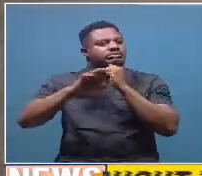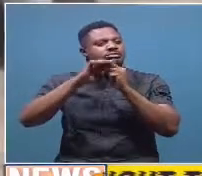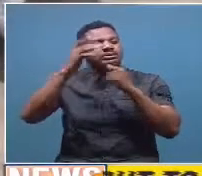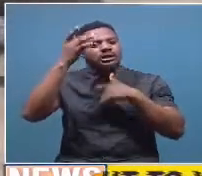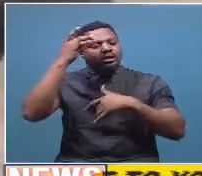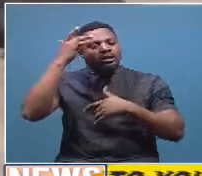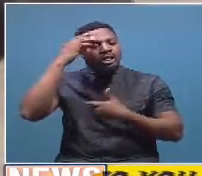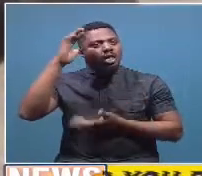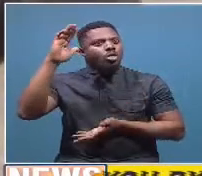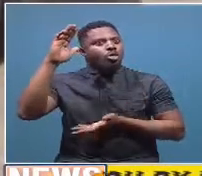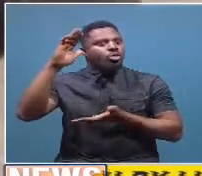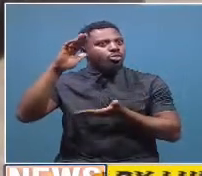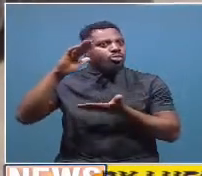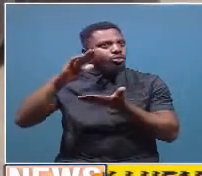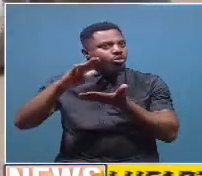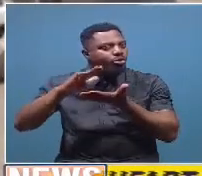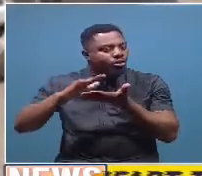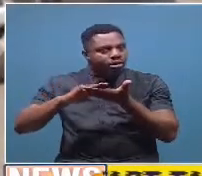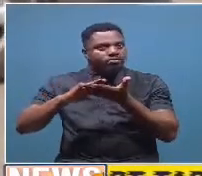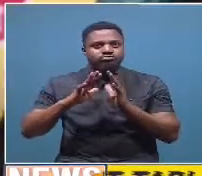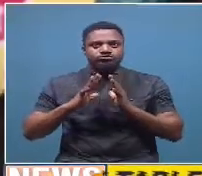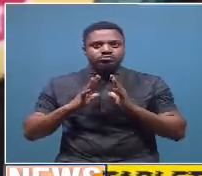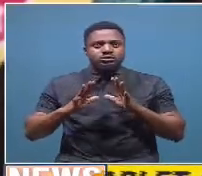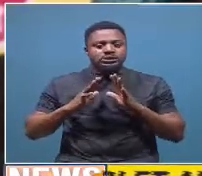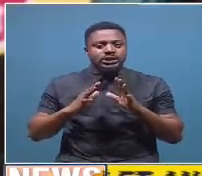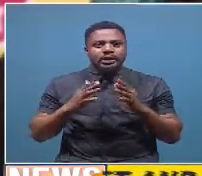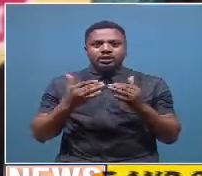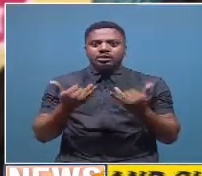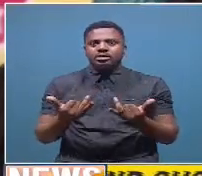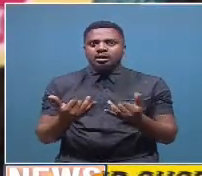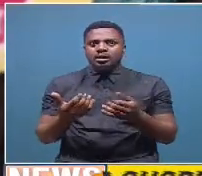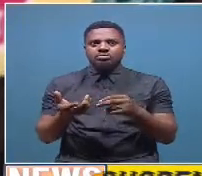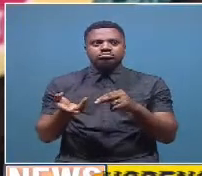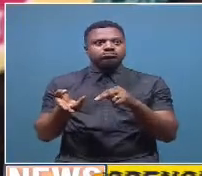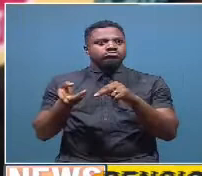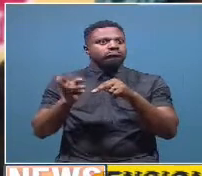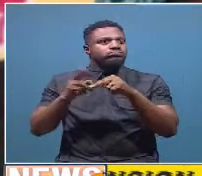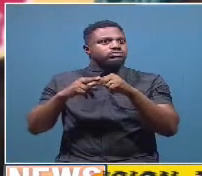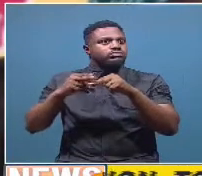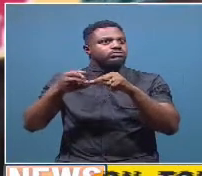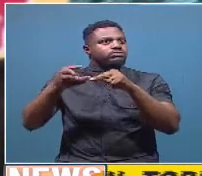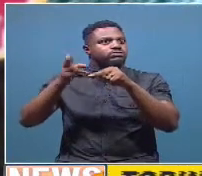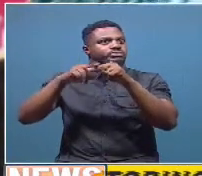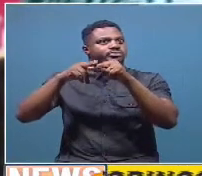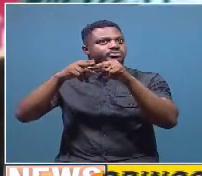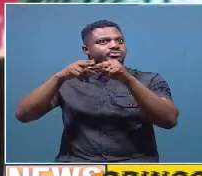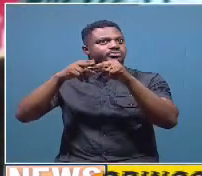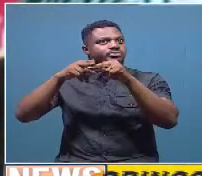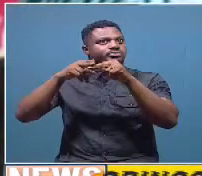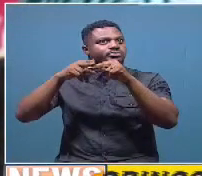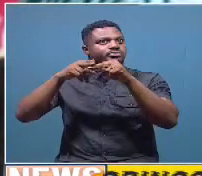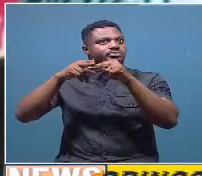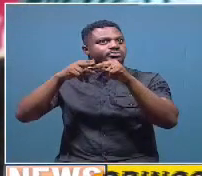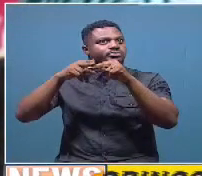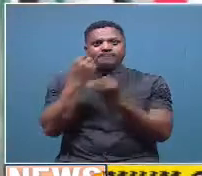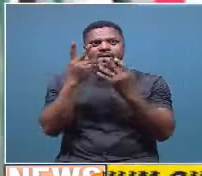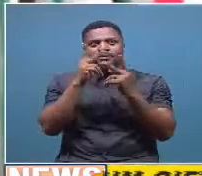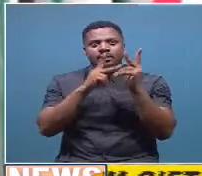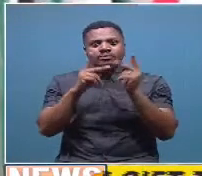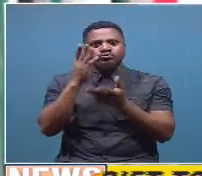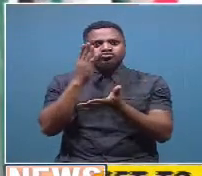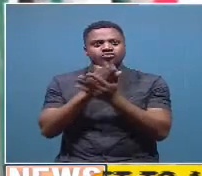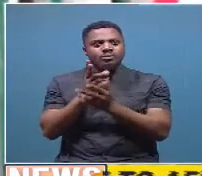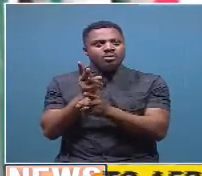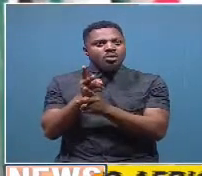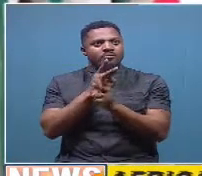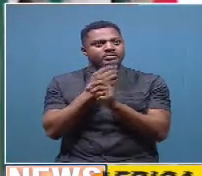disease and the observance of safety protocols. Sadly, the number of cases started going up recently as many people stopped